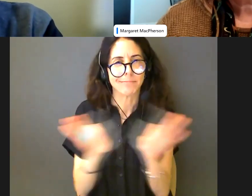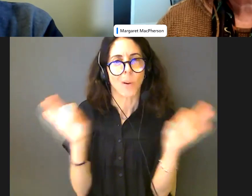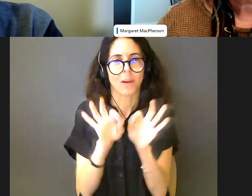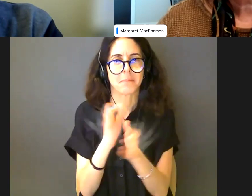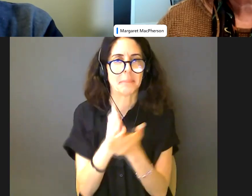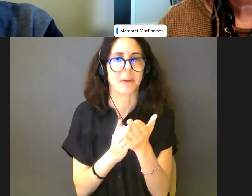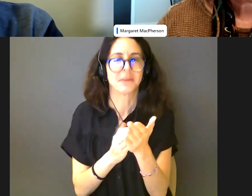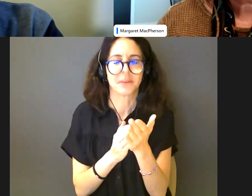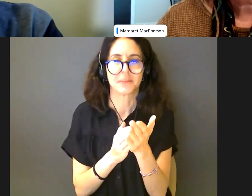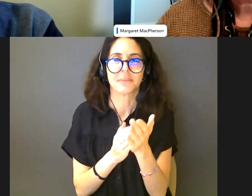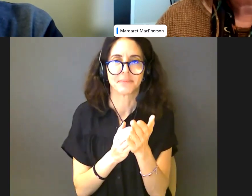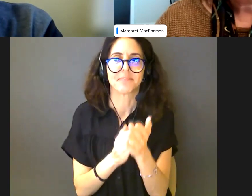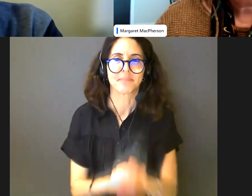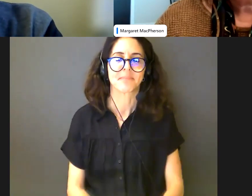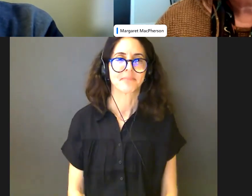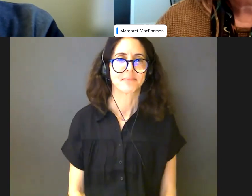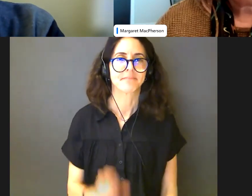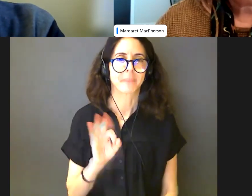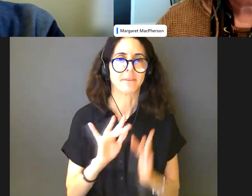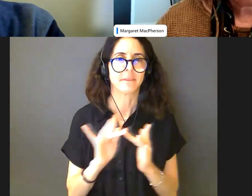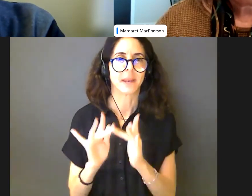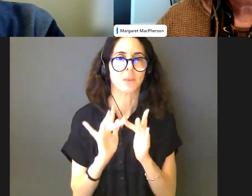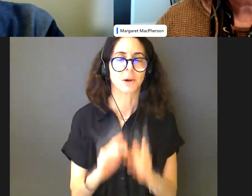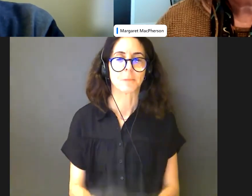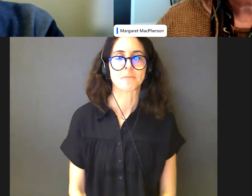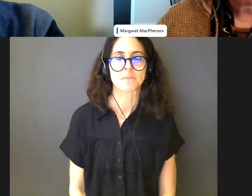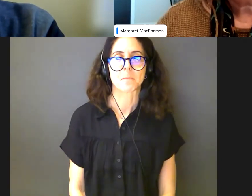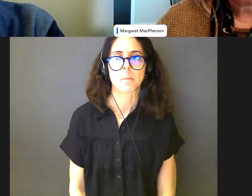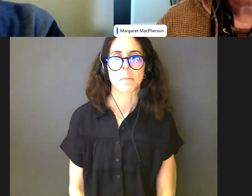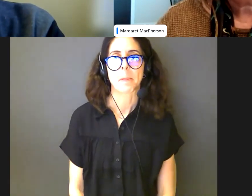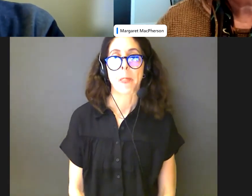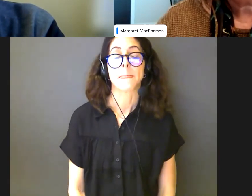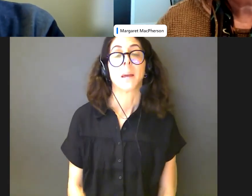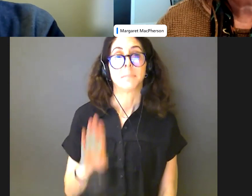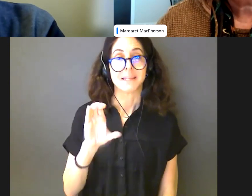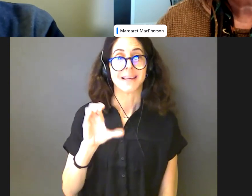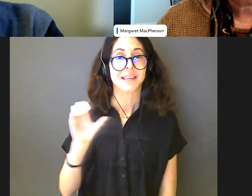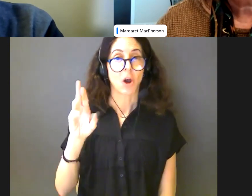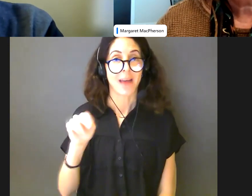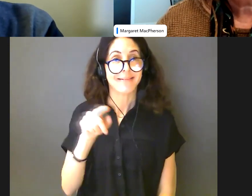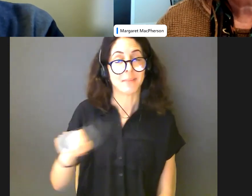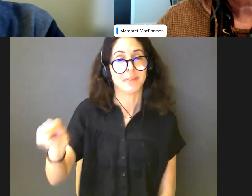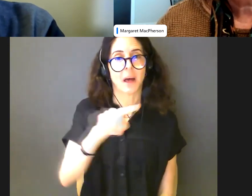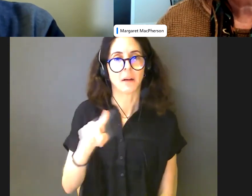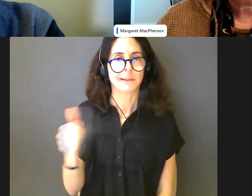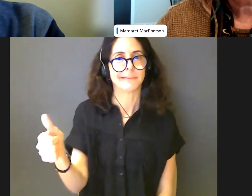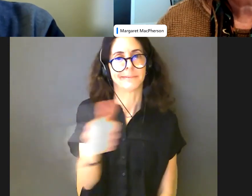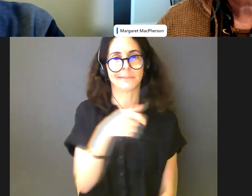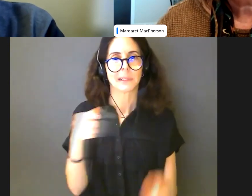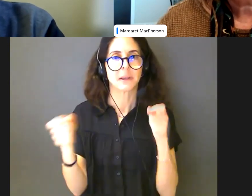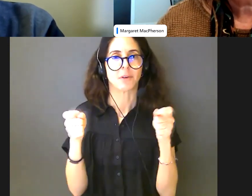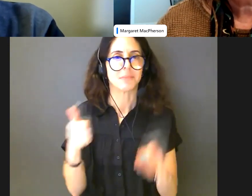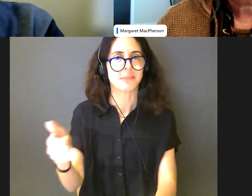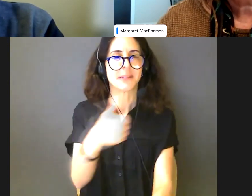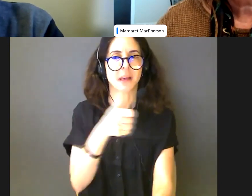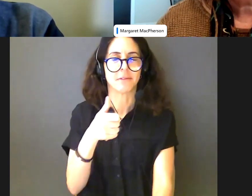piece of a network. In BC, the CRNs are self-governing, working